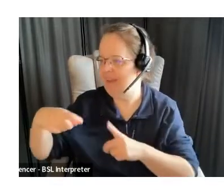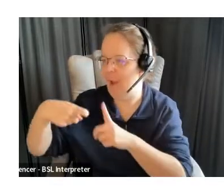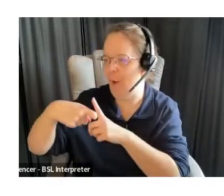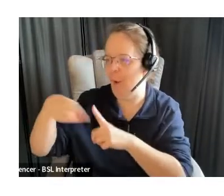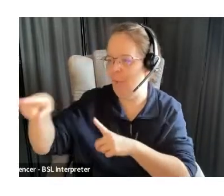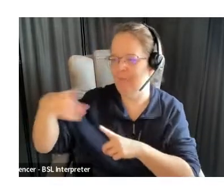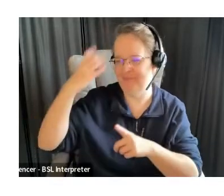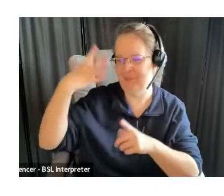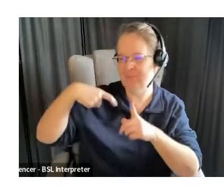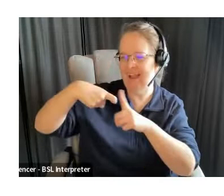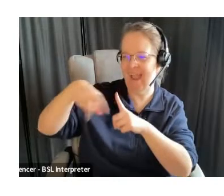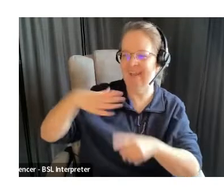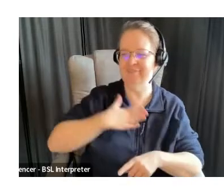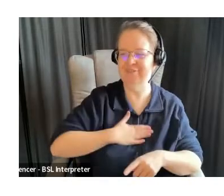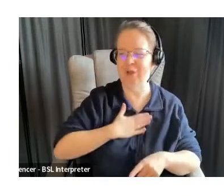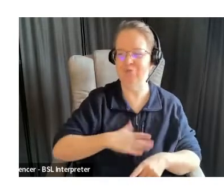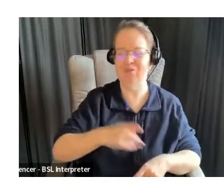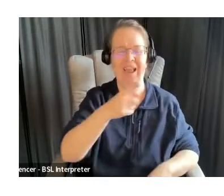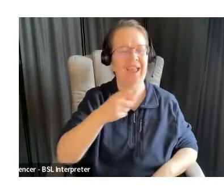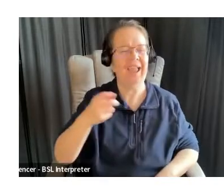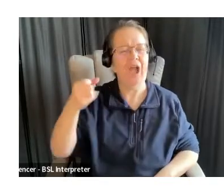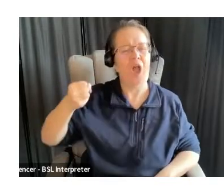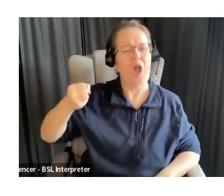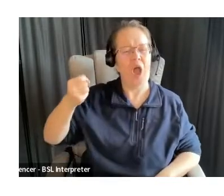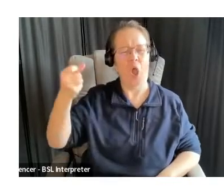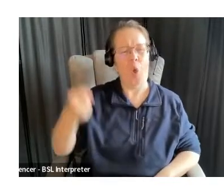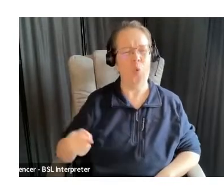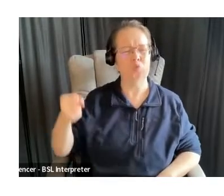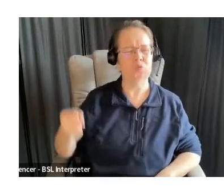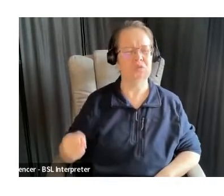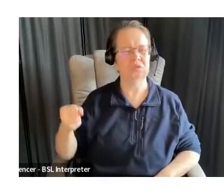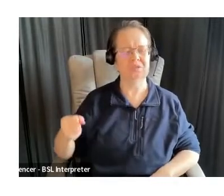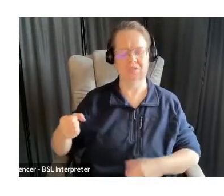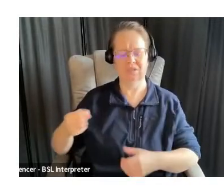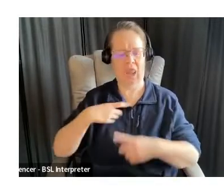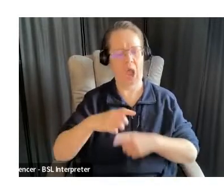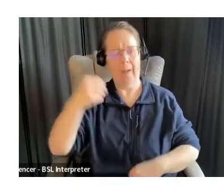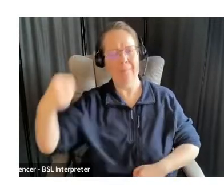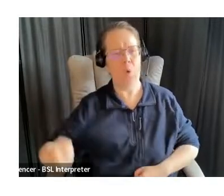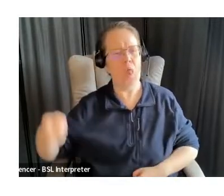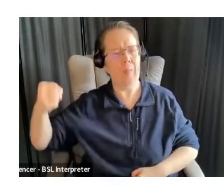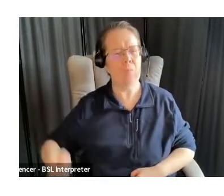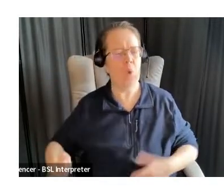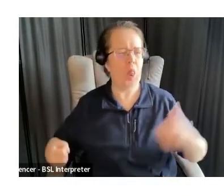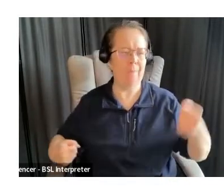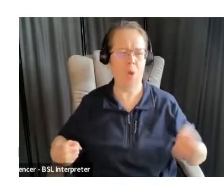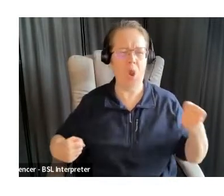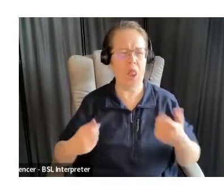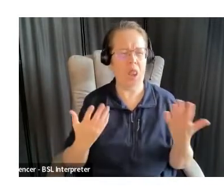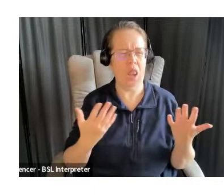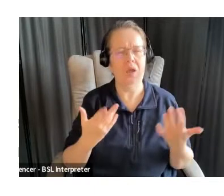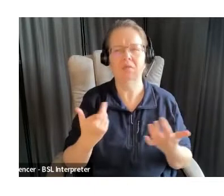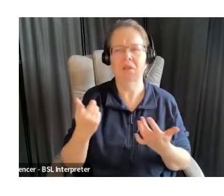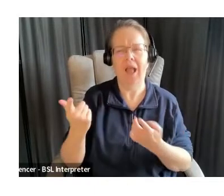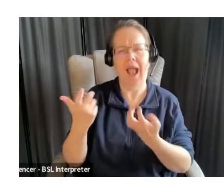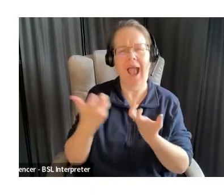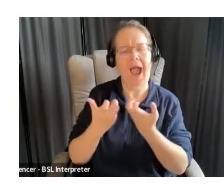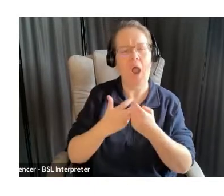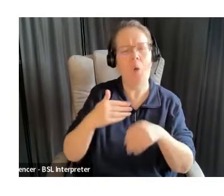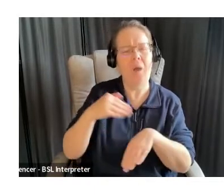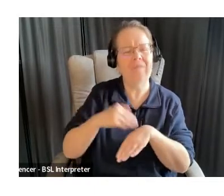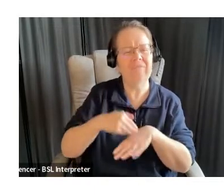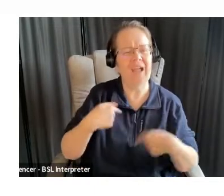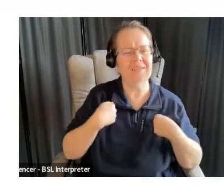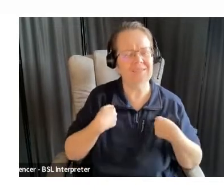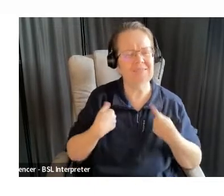was holding you back in that previous job? What impact was that having? And